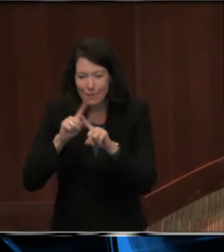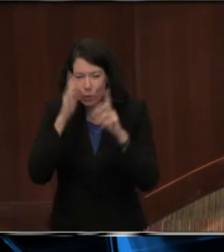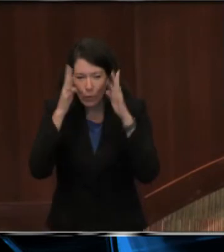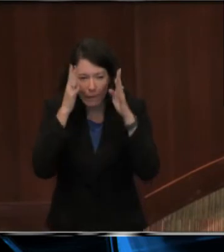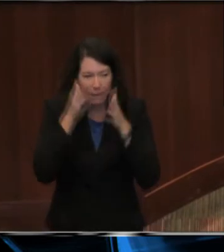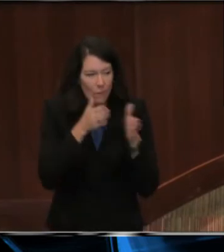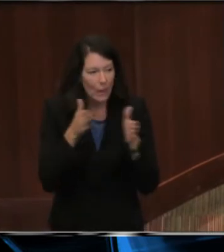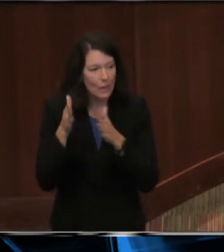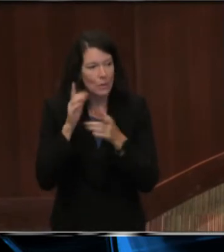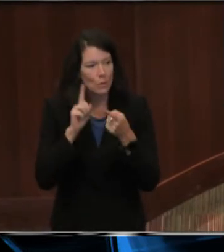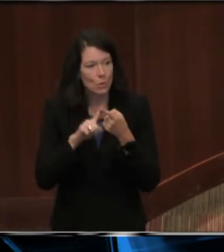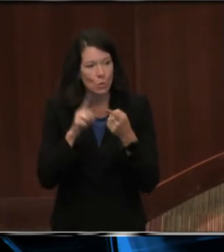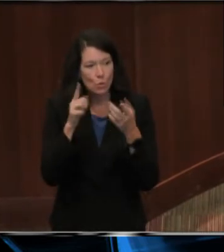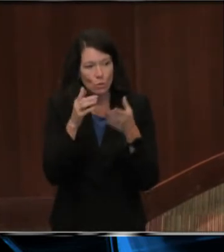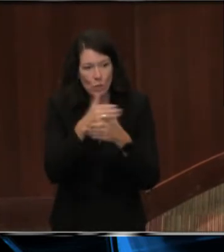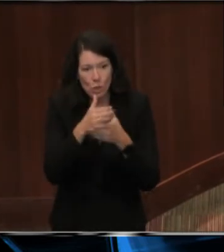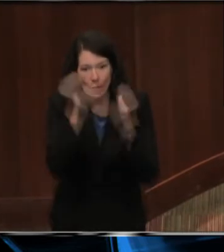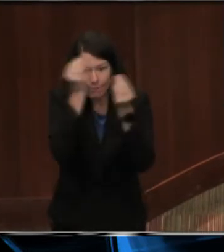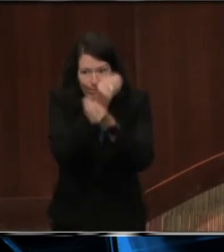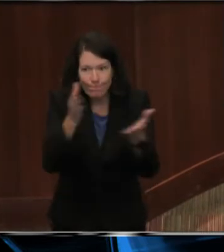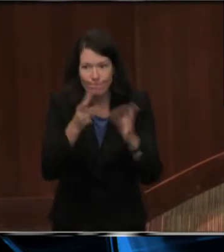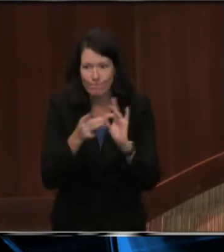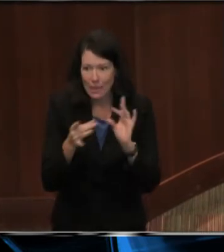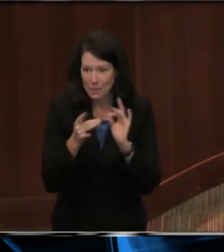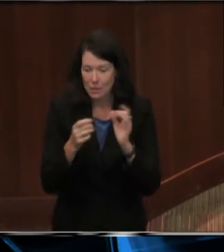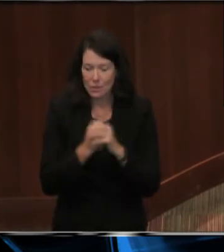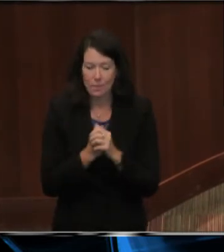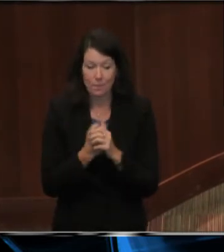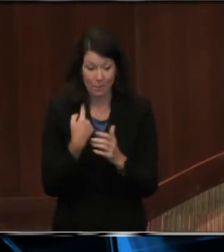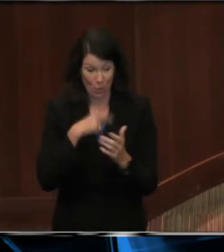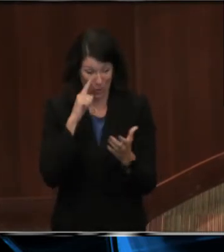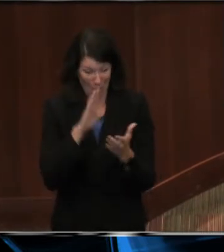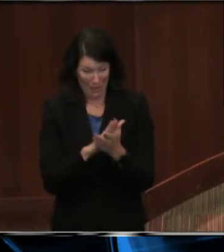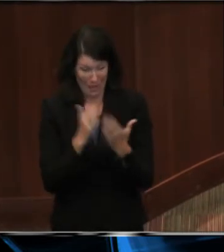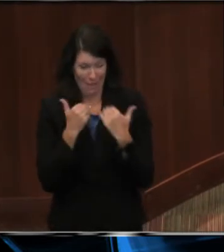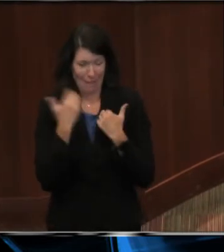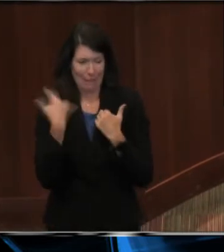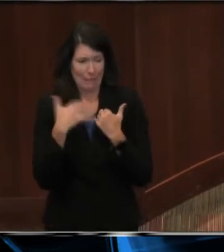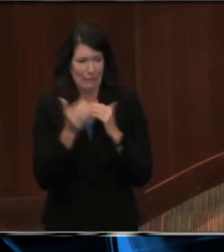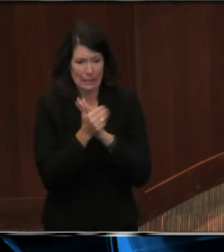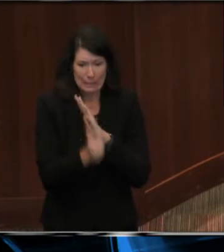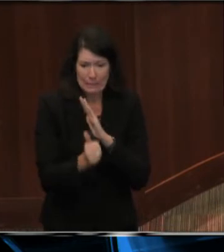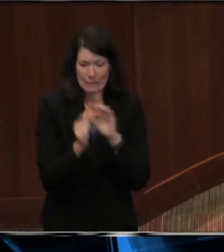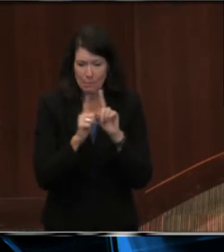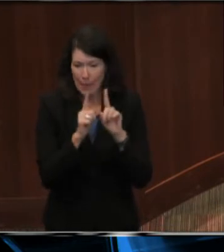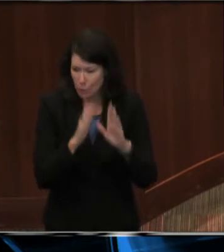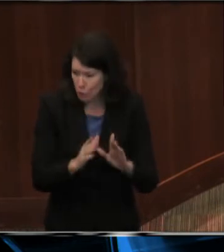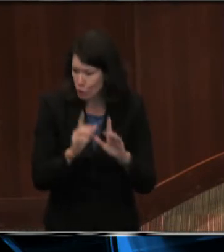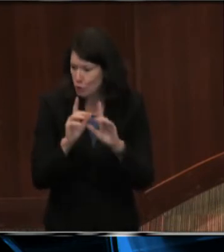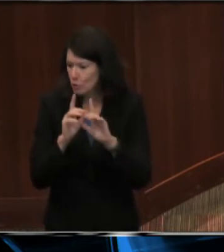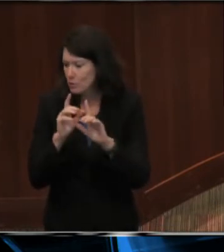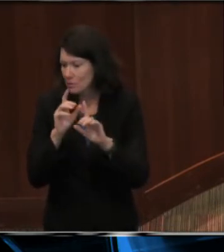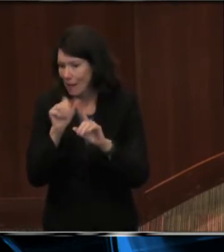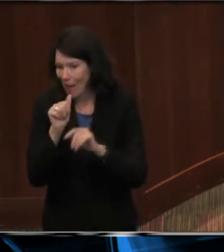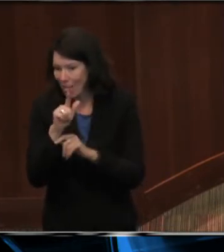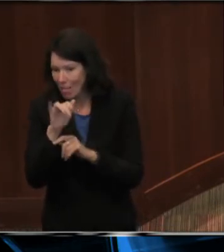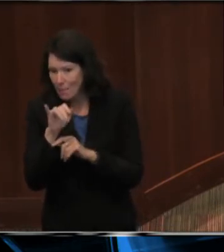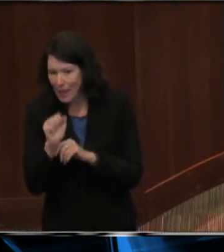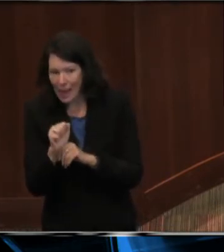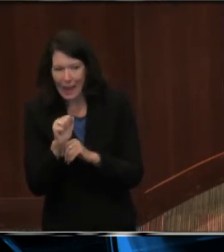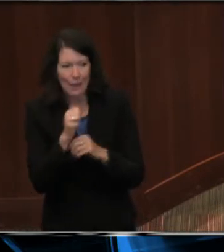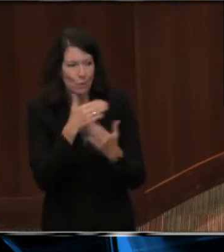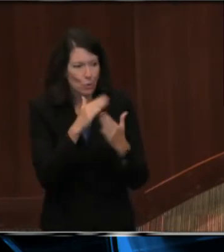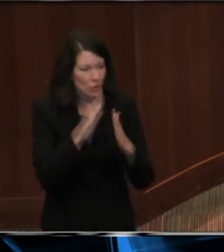channels to share that message. At the conservatory, we believe we have an incredibly talented team of mentors, alumni, and extended fellow musicians